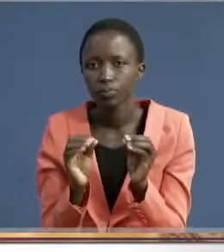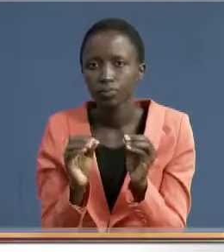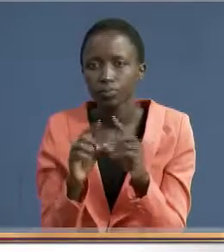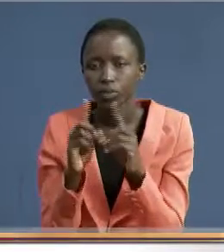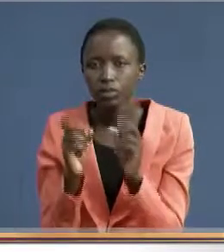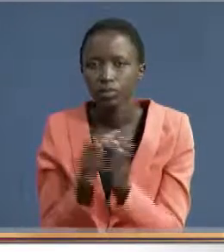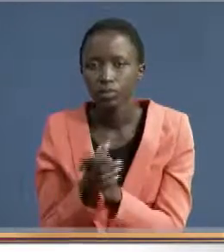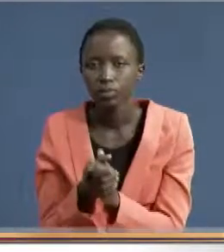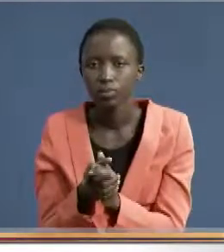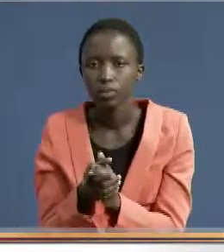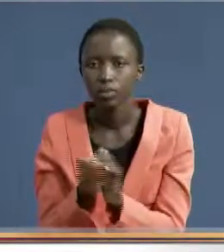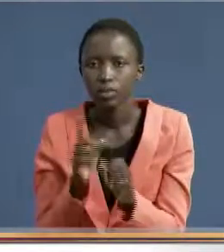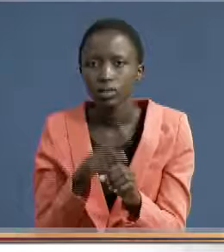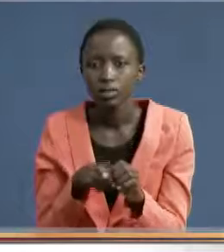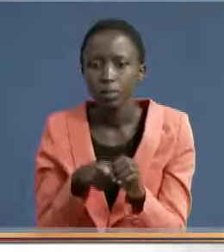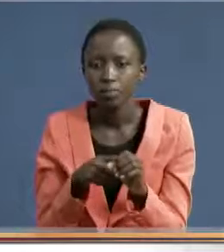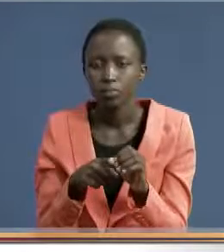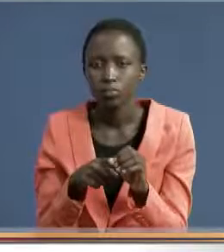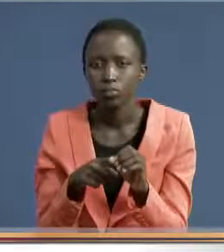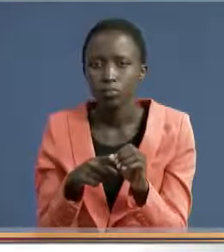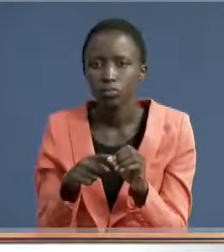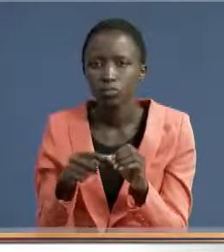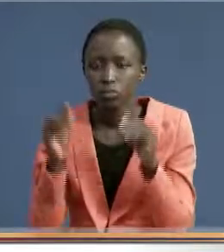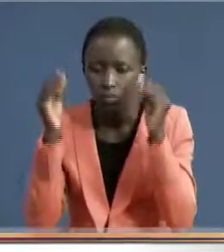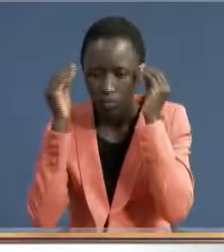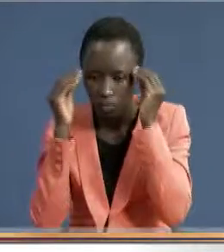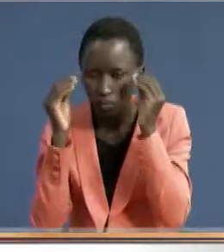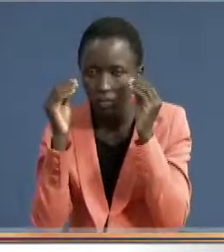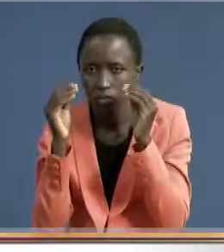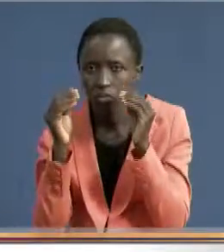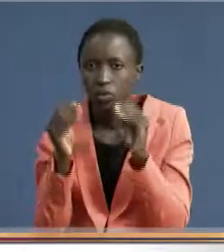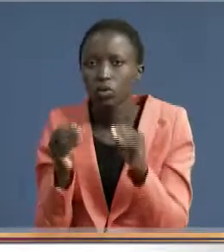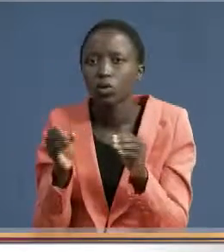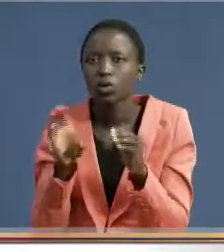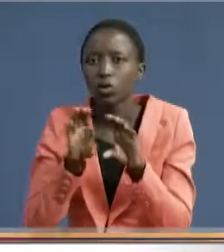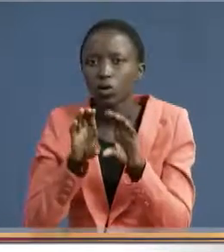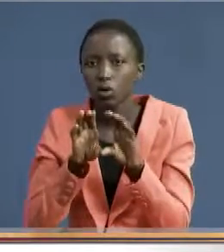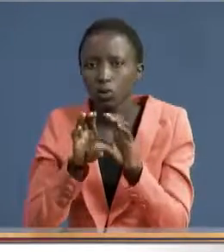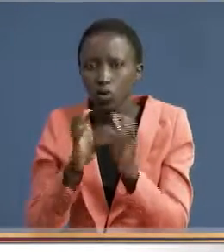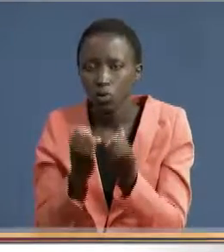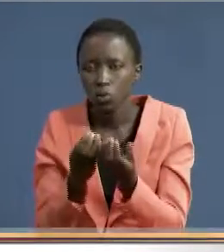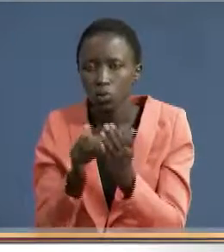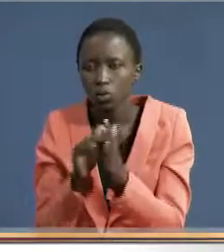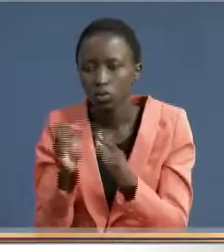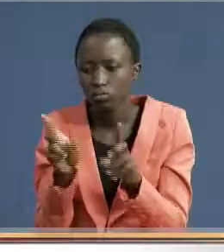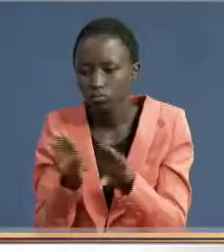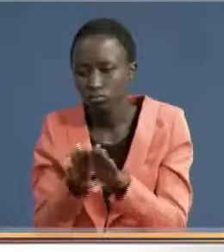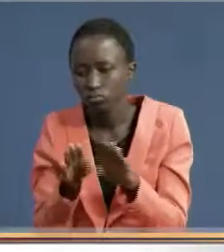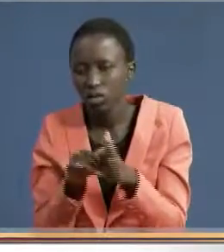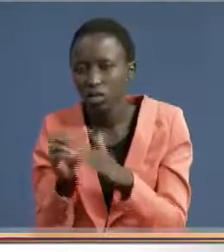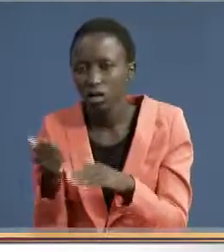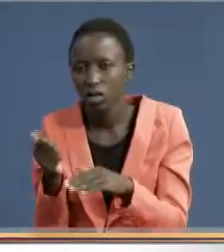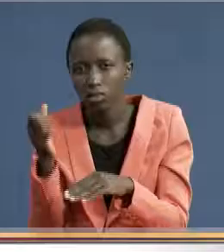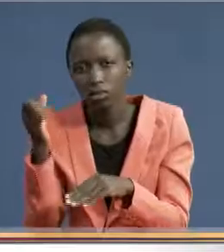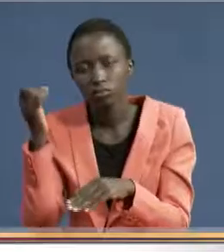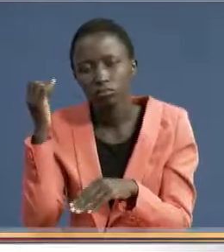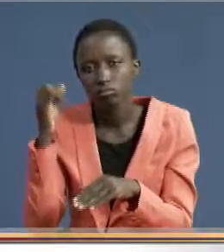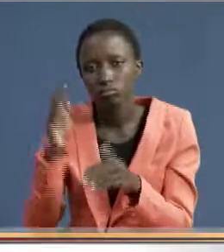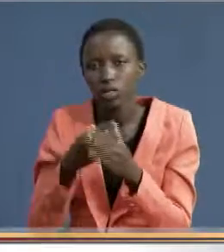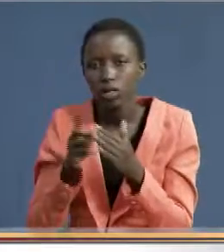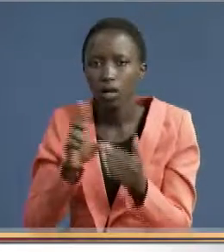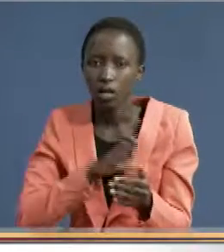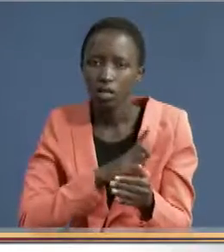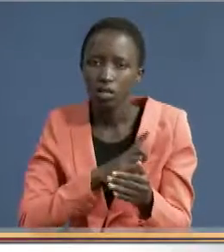mitiani. Wakati watoto wamefunga likizo ya miezi miwili, wanakaa nyumbani, wengine wanakuwa idol sana, wengine wanakuwa ni kazi yao kutembea,